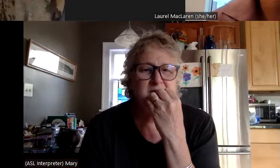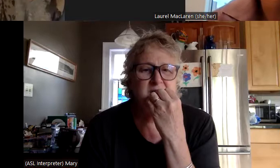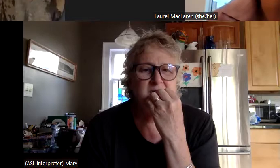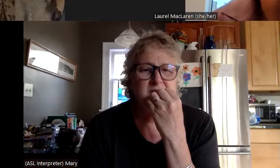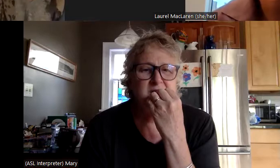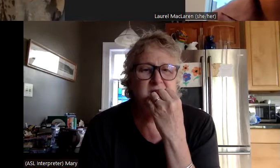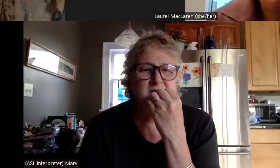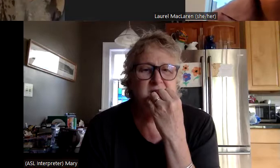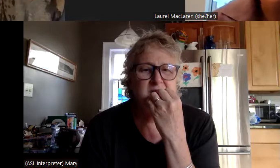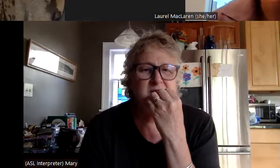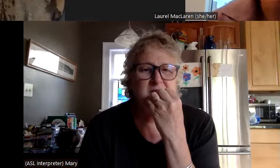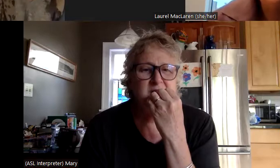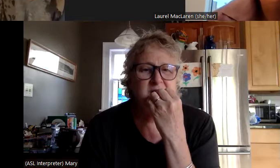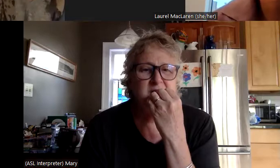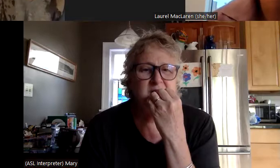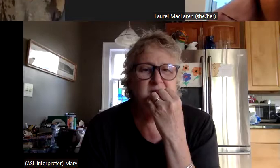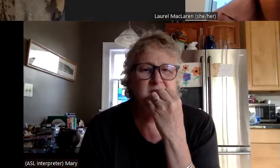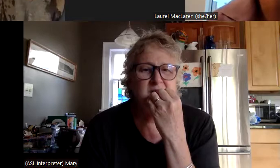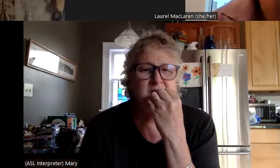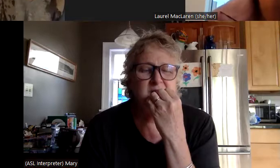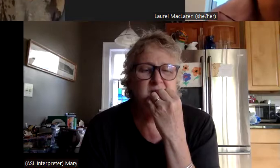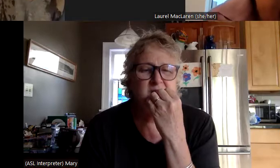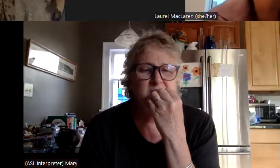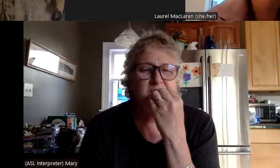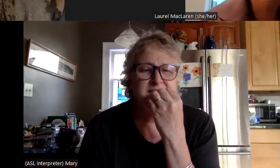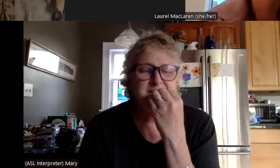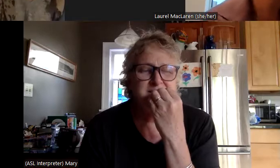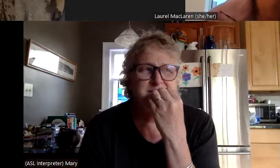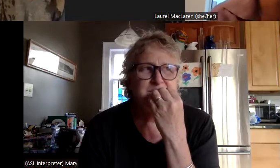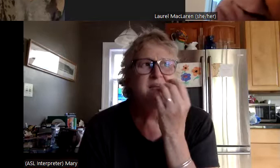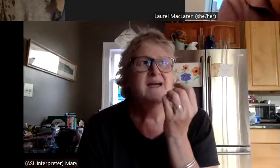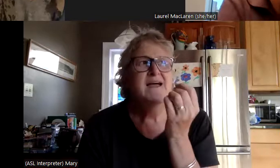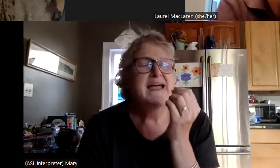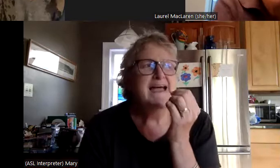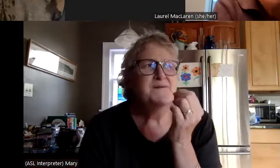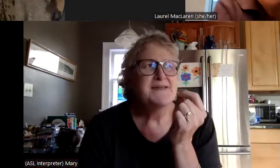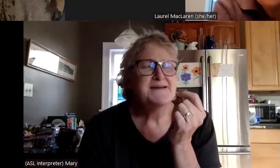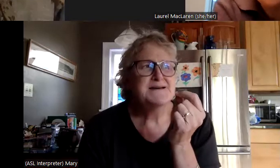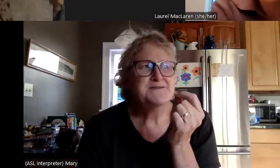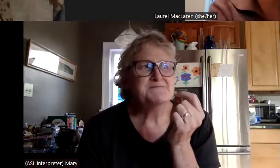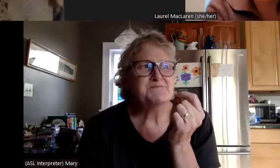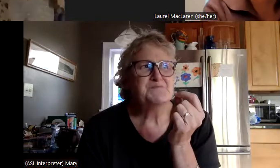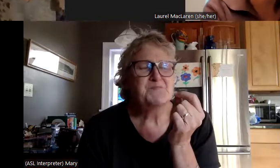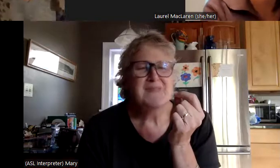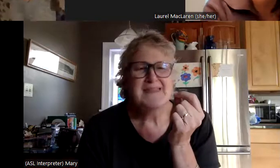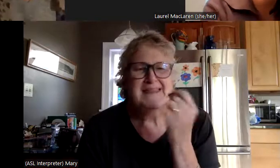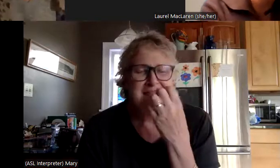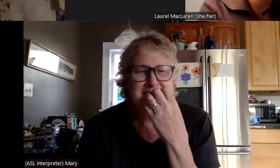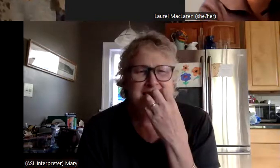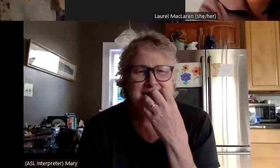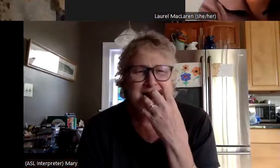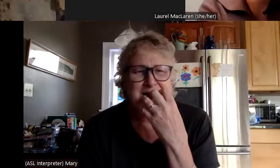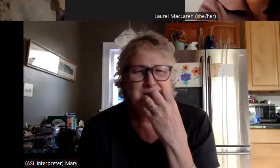as you guys know. I mean, they do both ends wiggle. Right. no, Abby I got pissed off at a